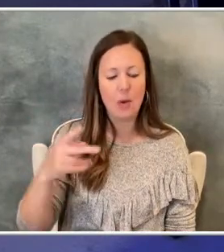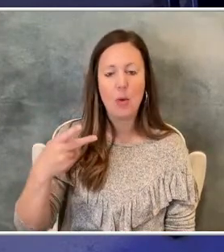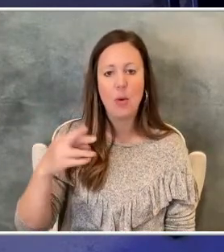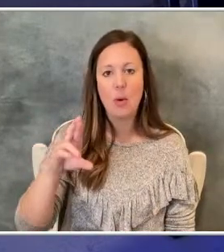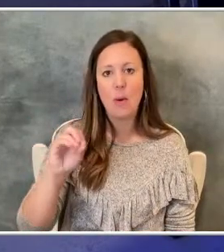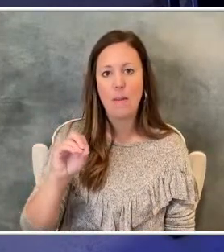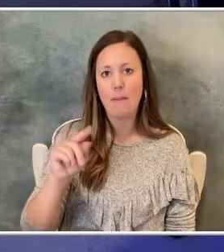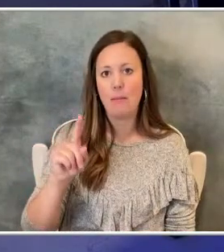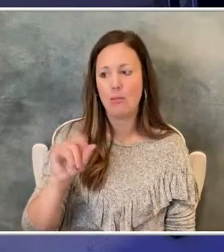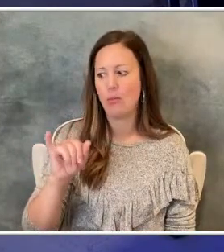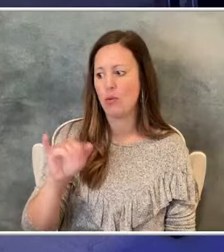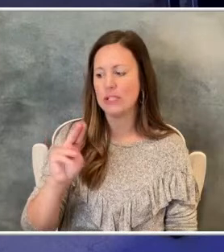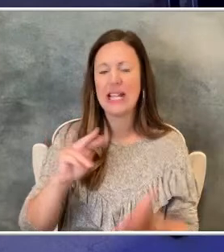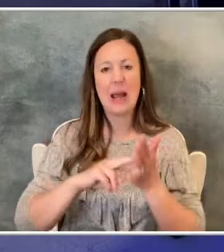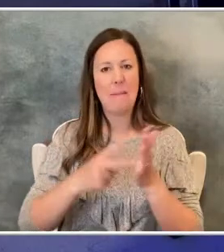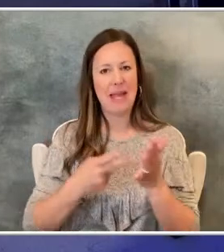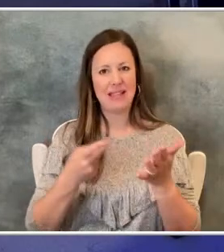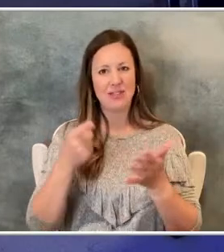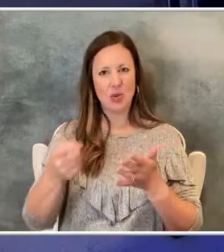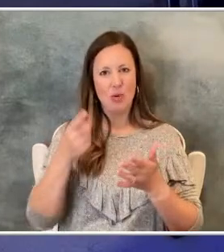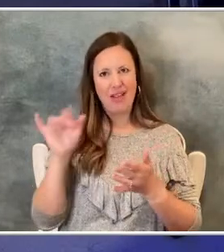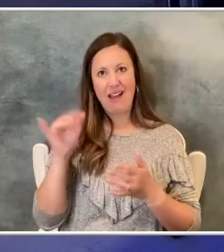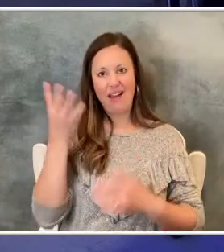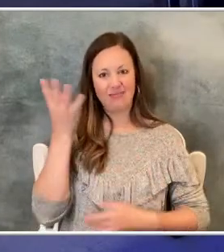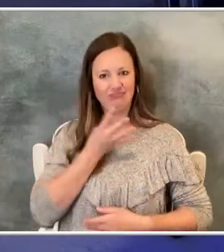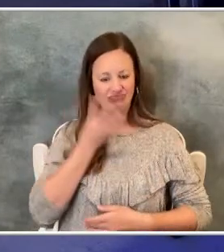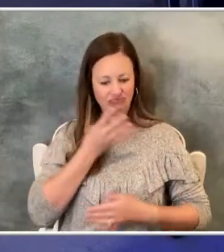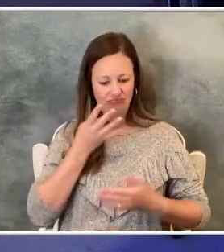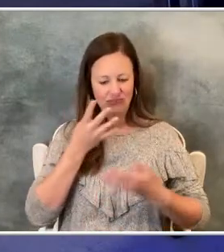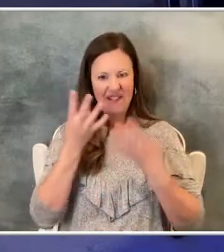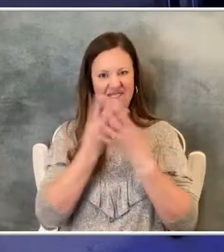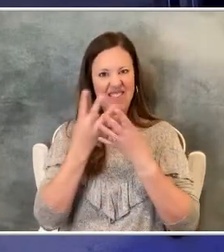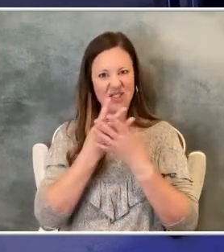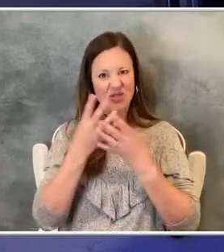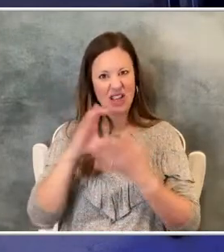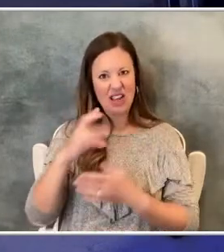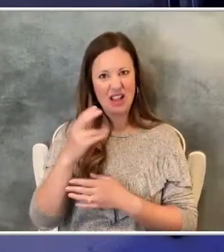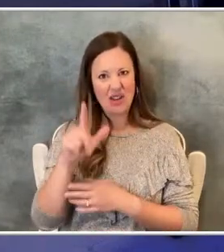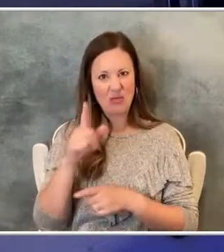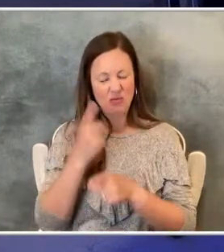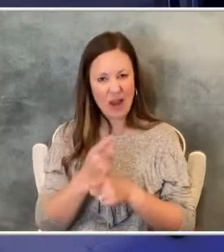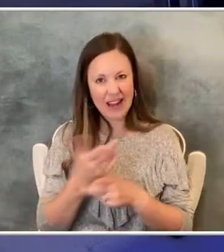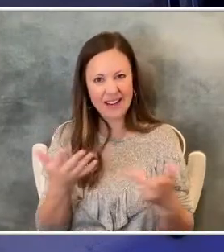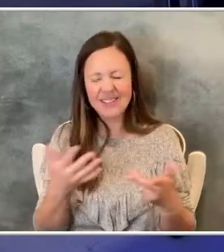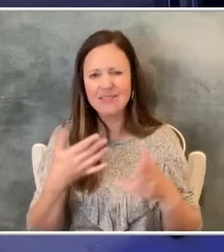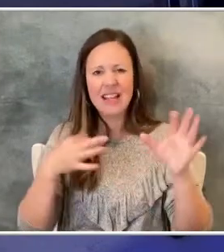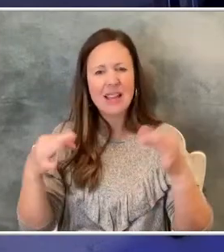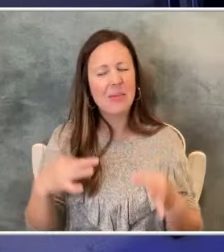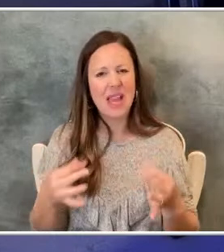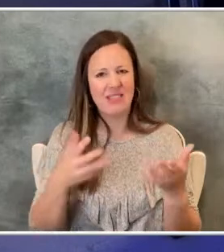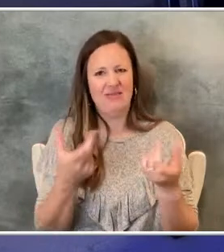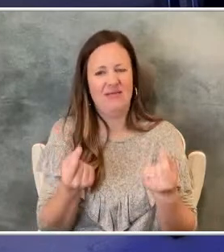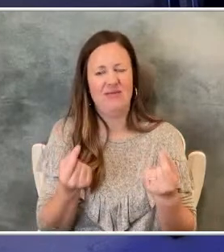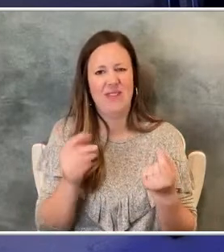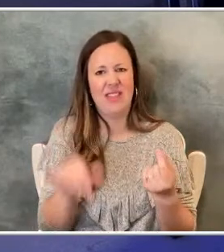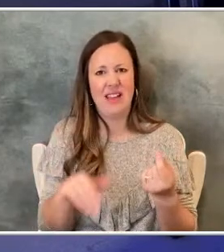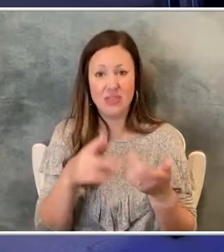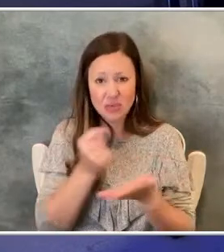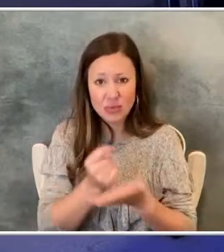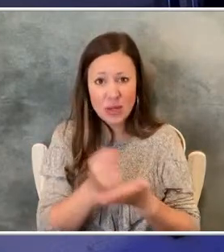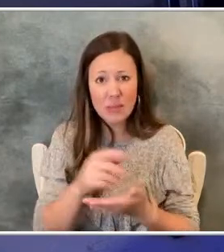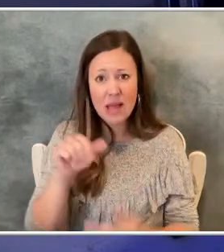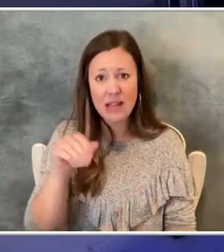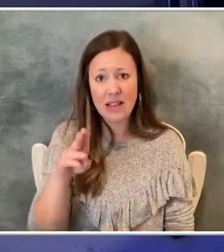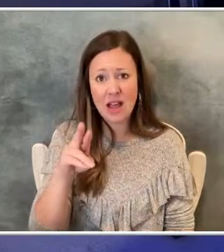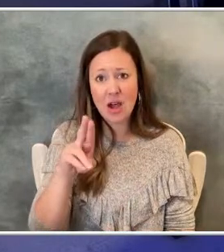filtering cholesterol out of the blood. Right. I want you to tell us a little bit about what that is, and is this a treatment that Aubree is going to have to